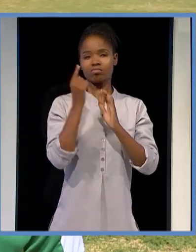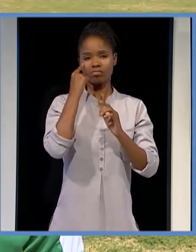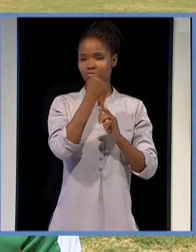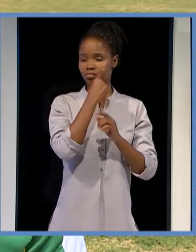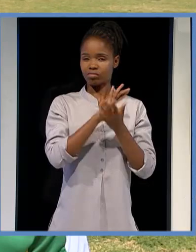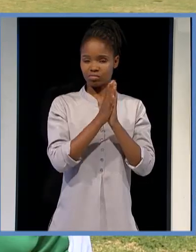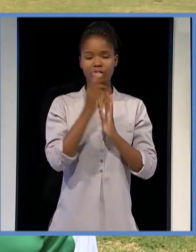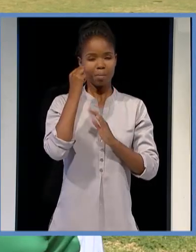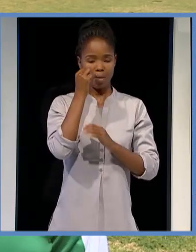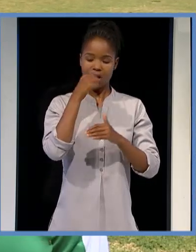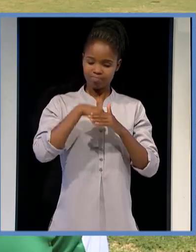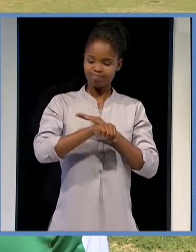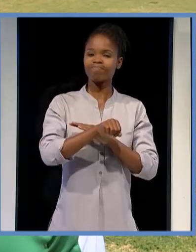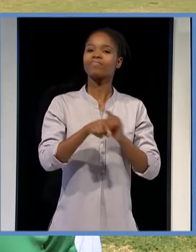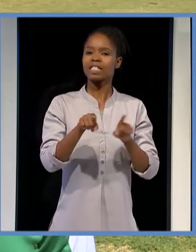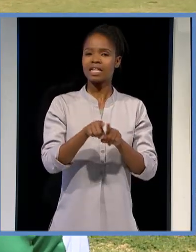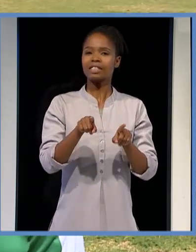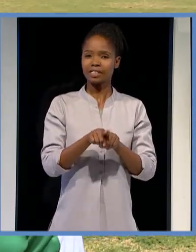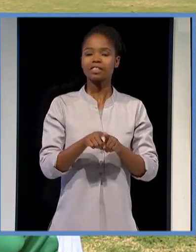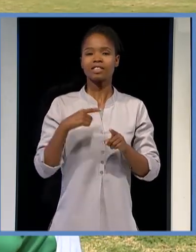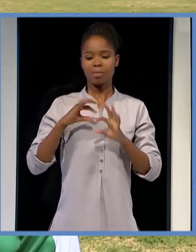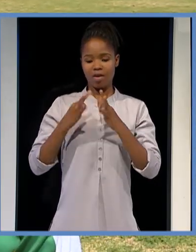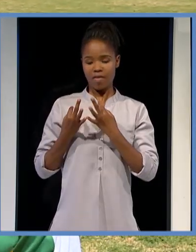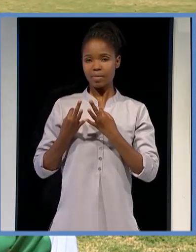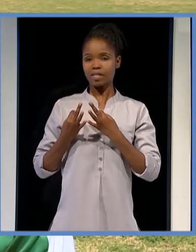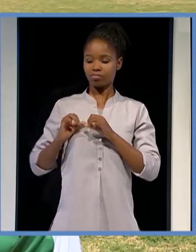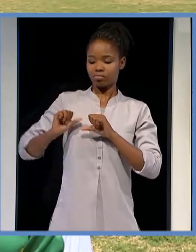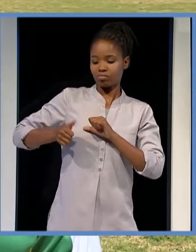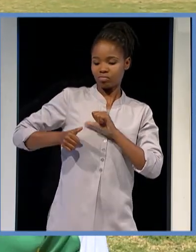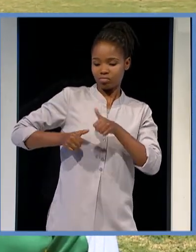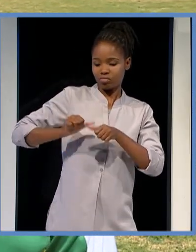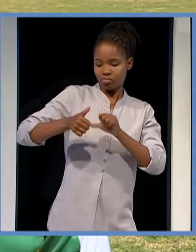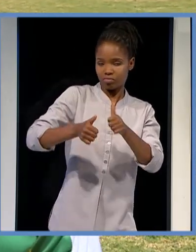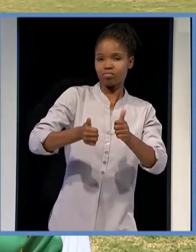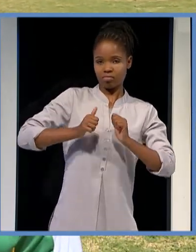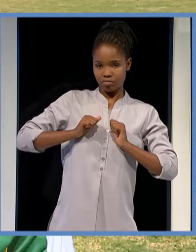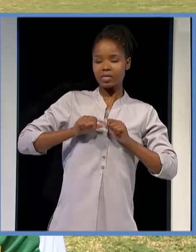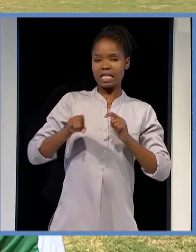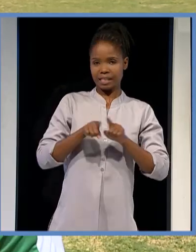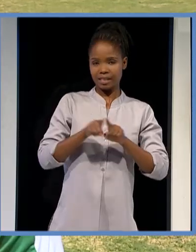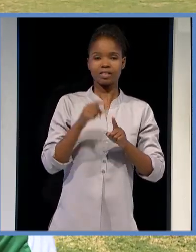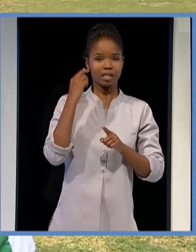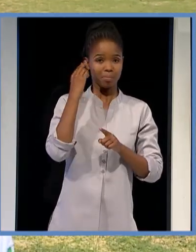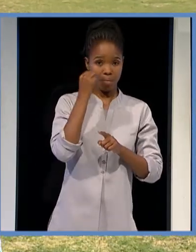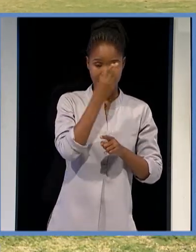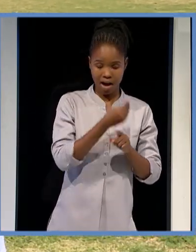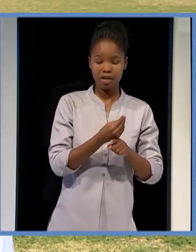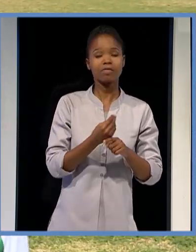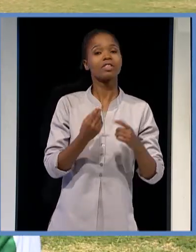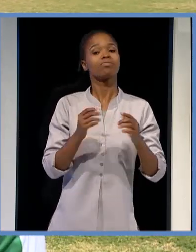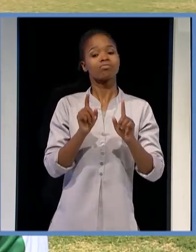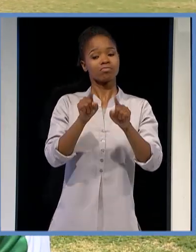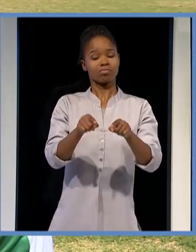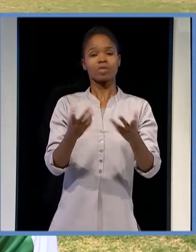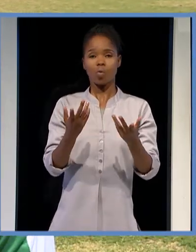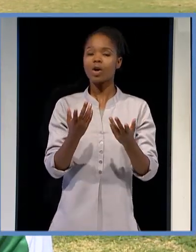yeah, I was born blind. It's an hereditary disease. So yeah, I went to school and then went to go do music